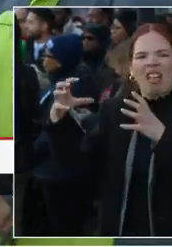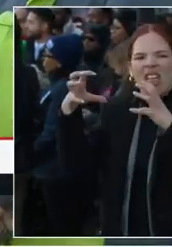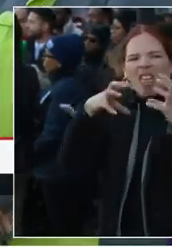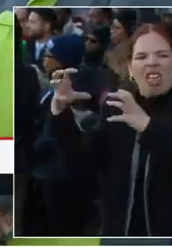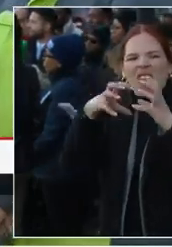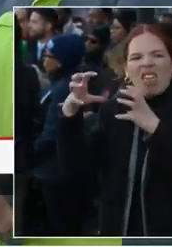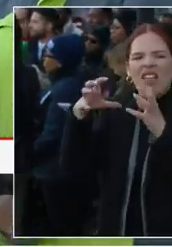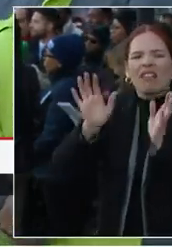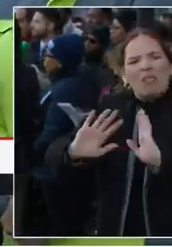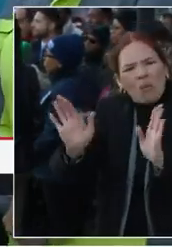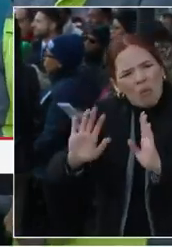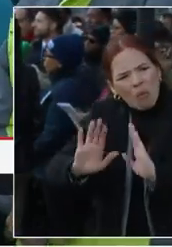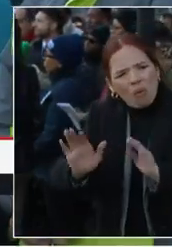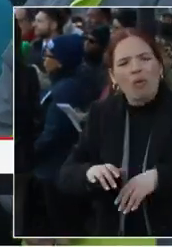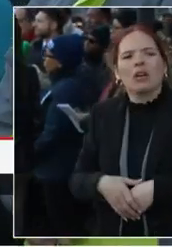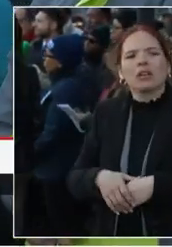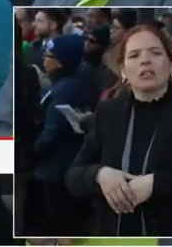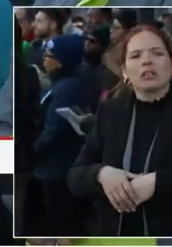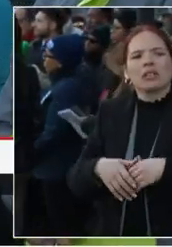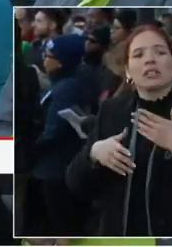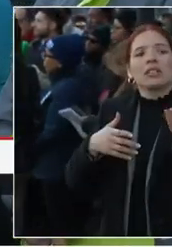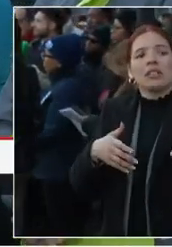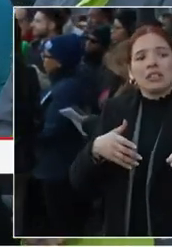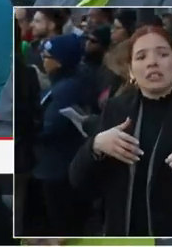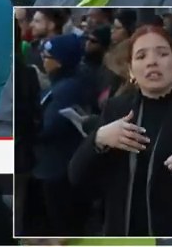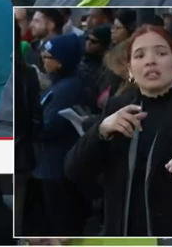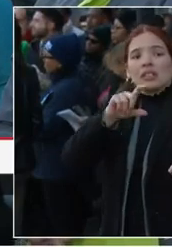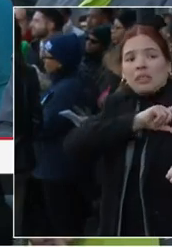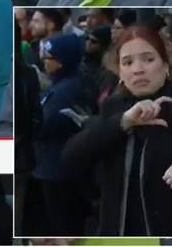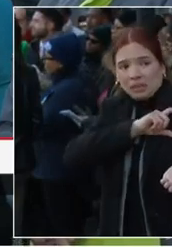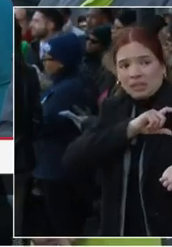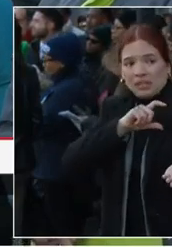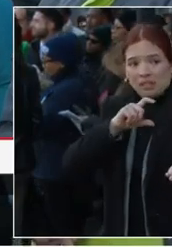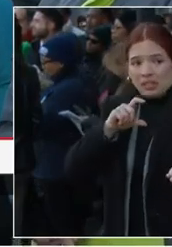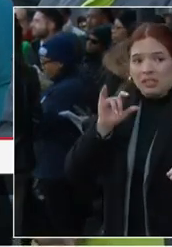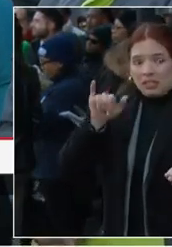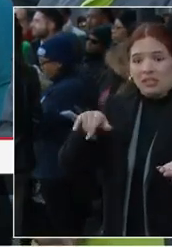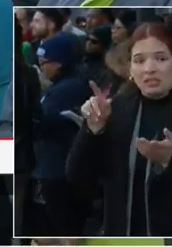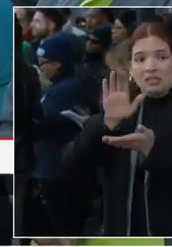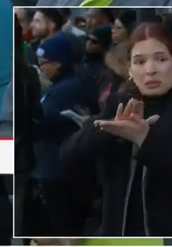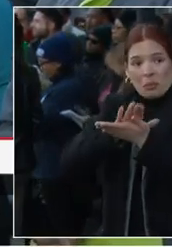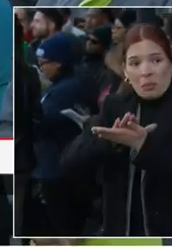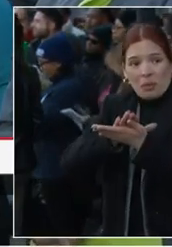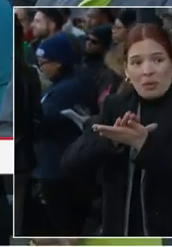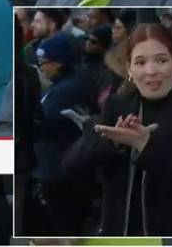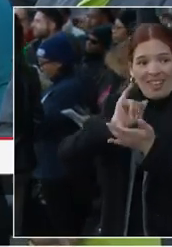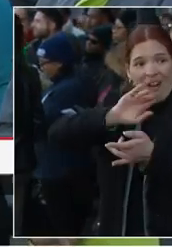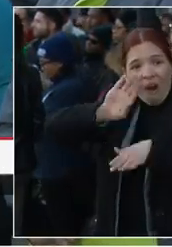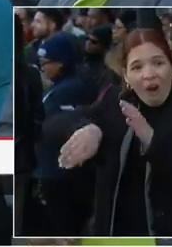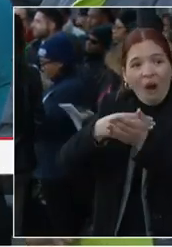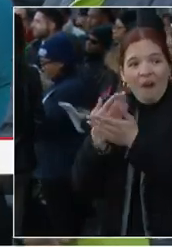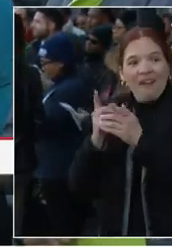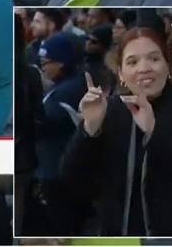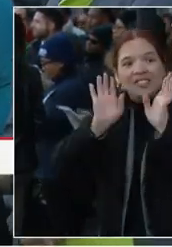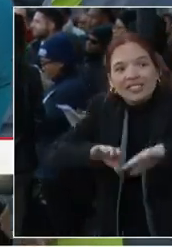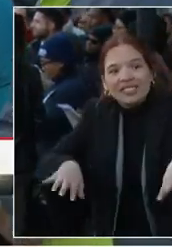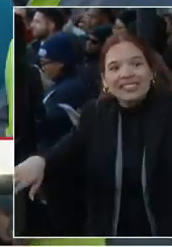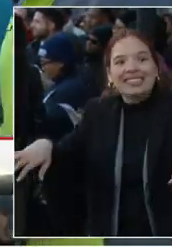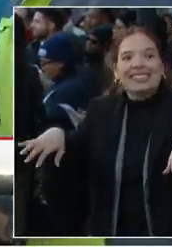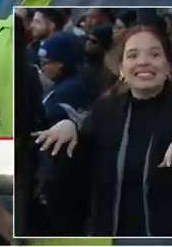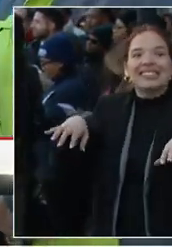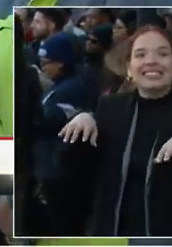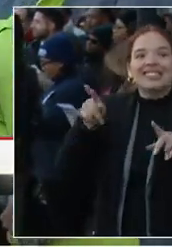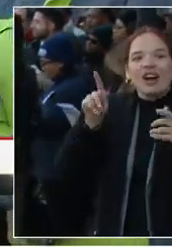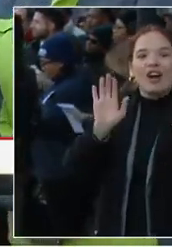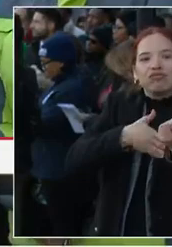day of the police band playing at a school, and it was a gym full of kids and all of them singing along with the police band, the side-by-side